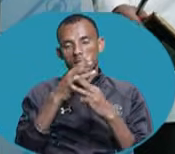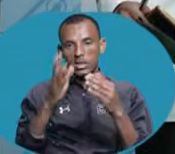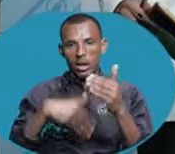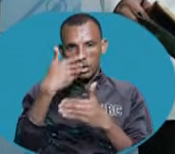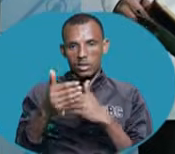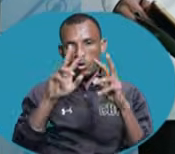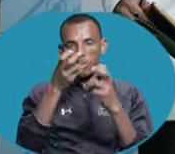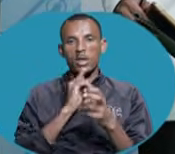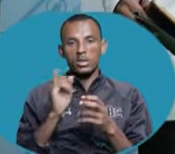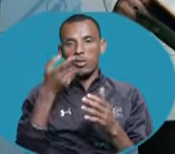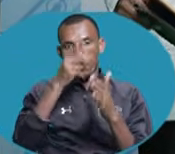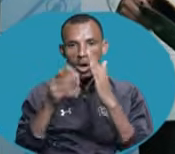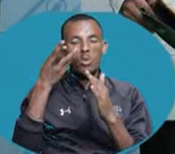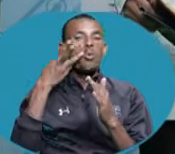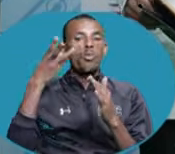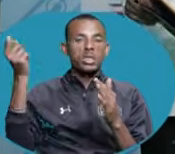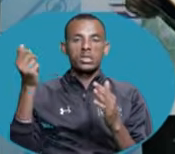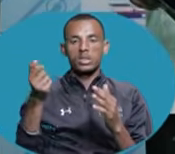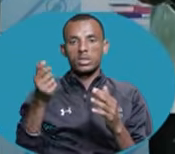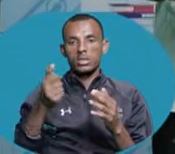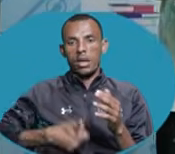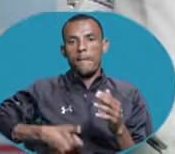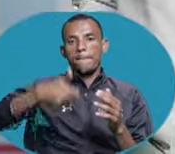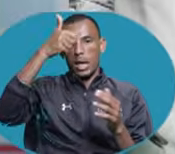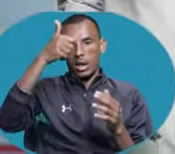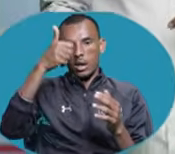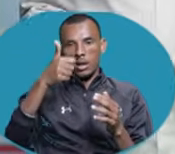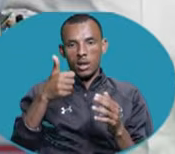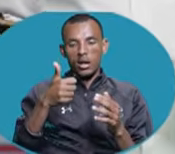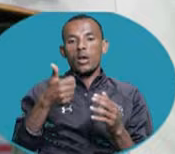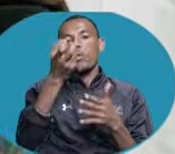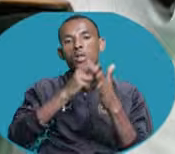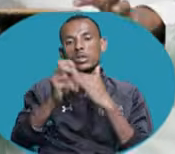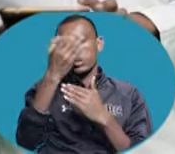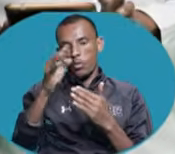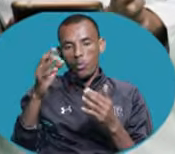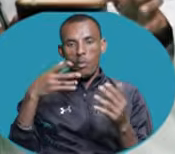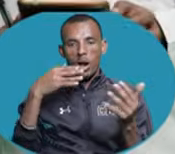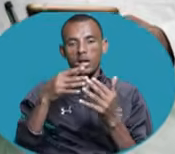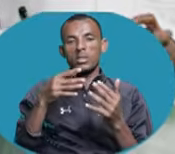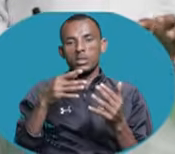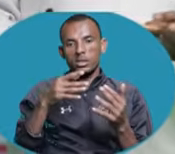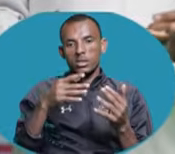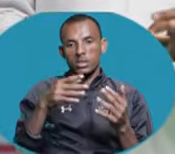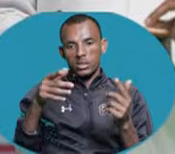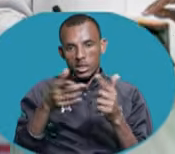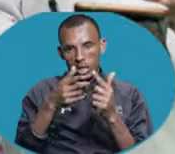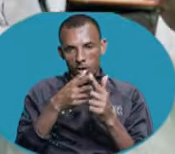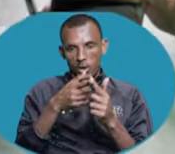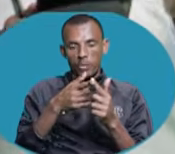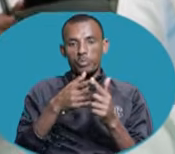had social, economic, and political consequence. Let us see each one by